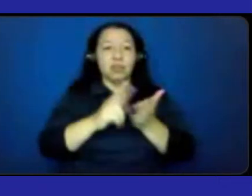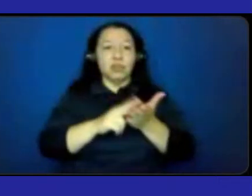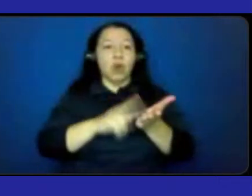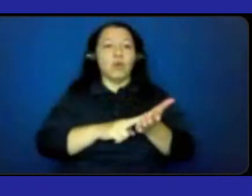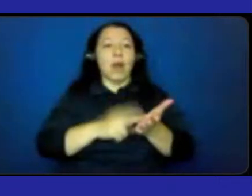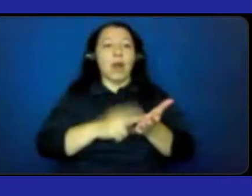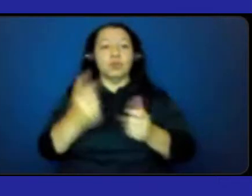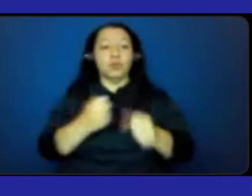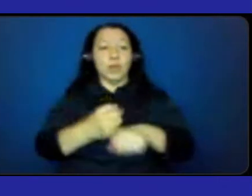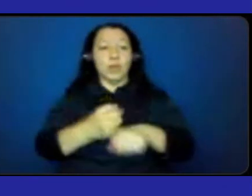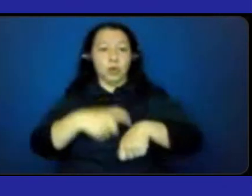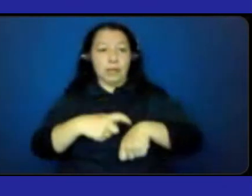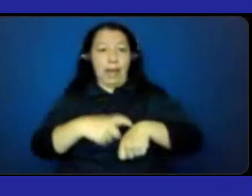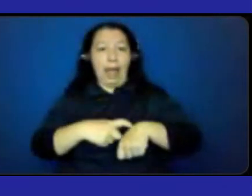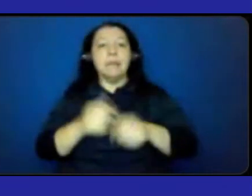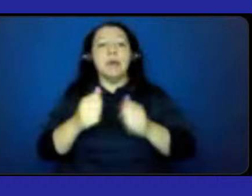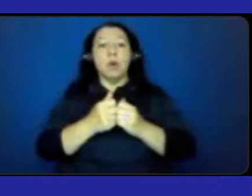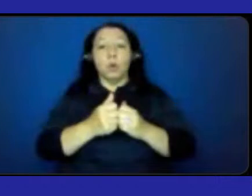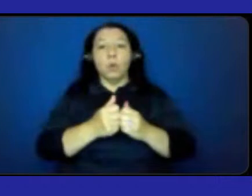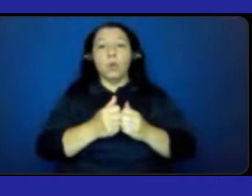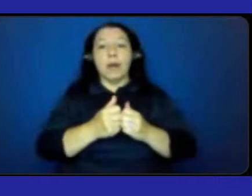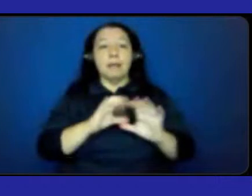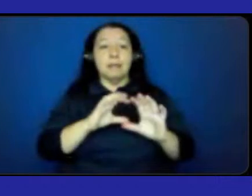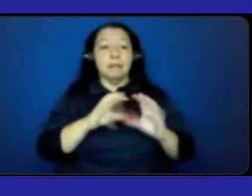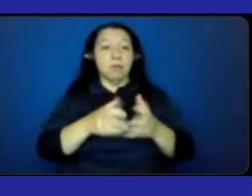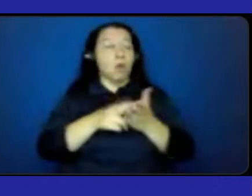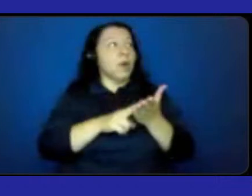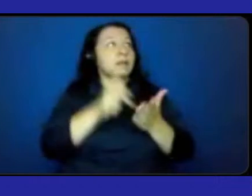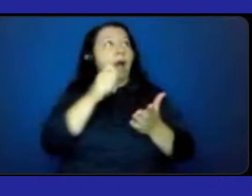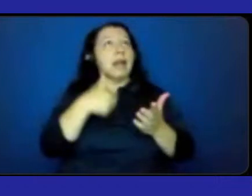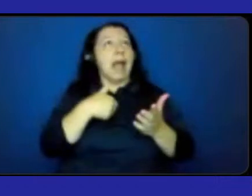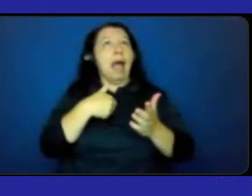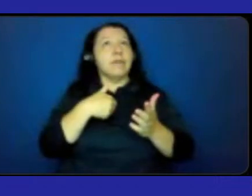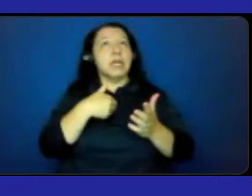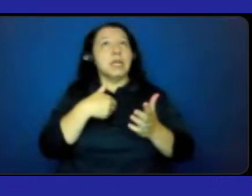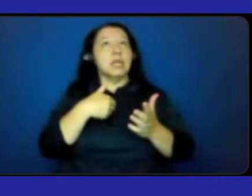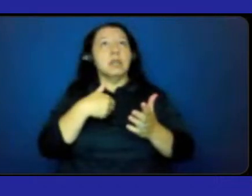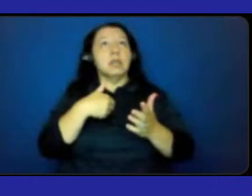set of contracts not having a pre-established not to exceed amount.